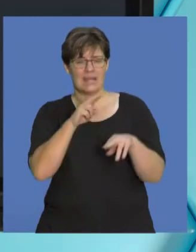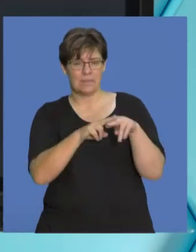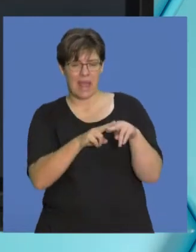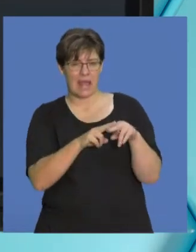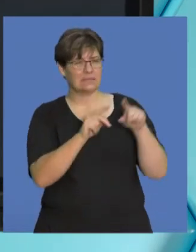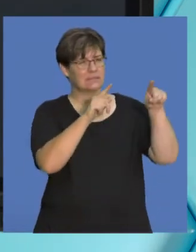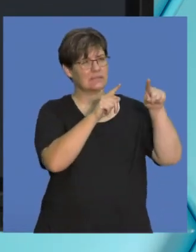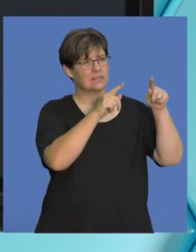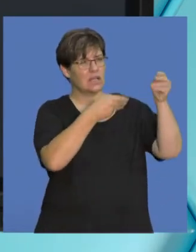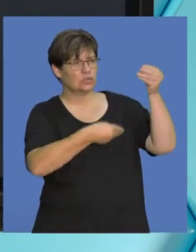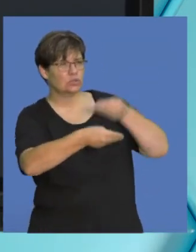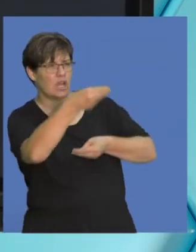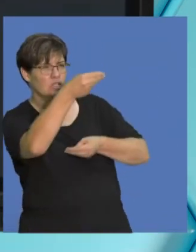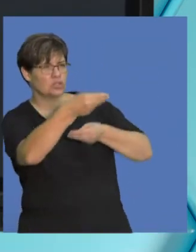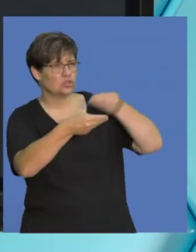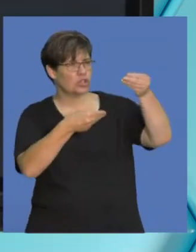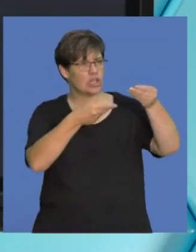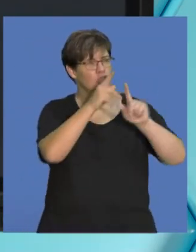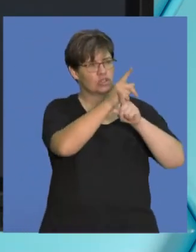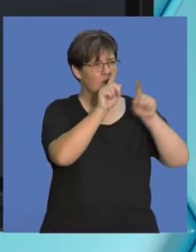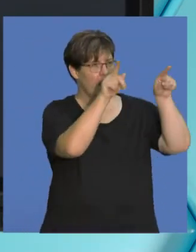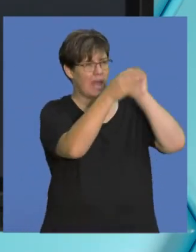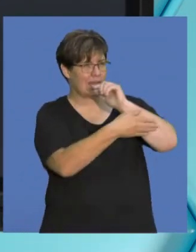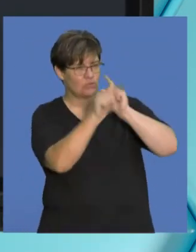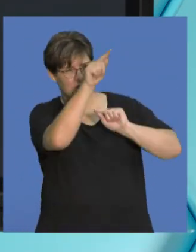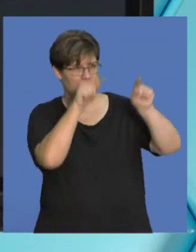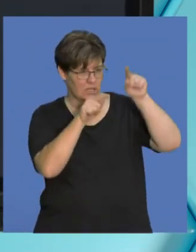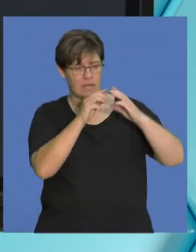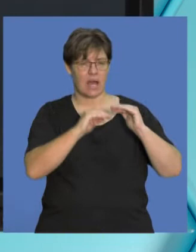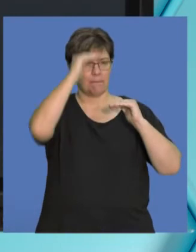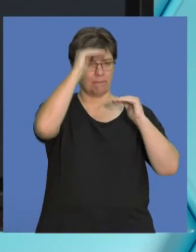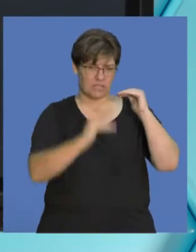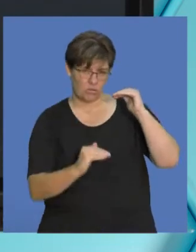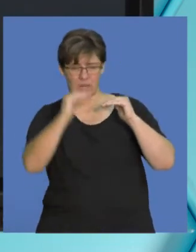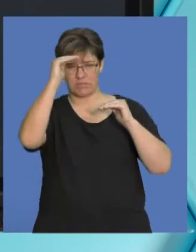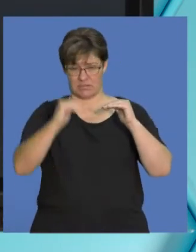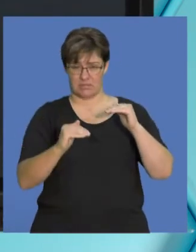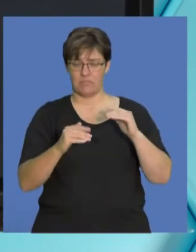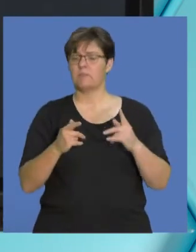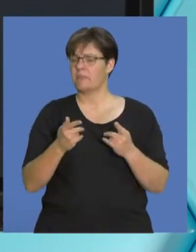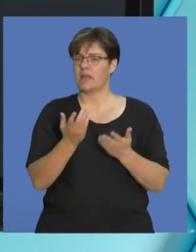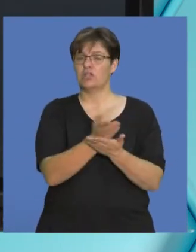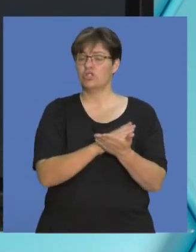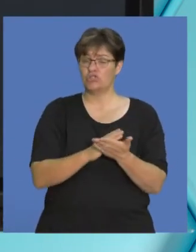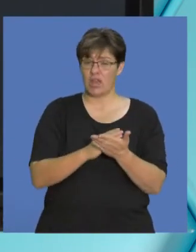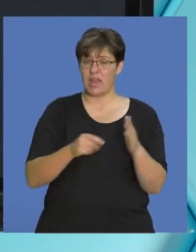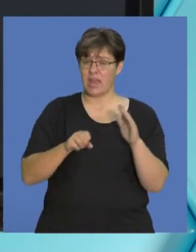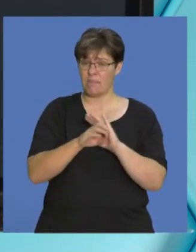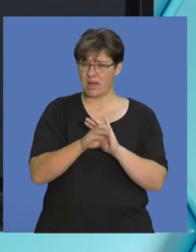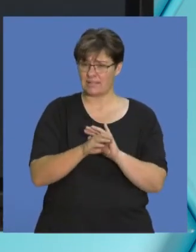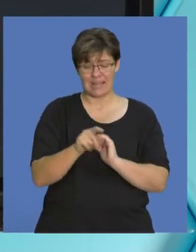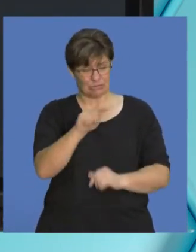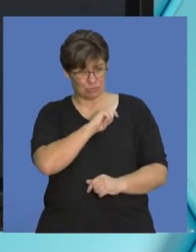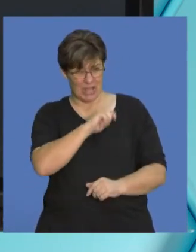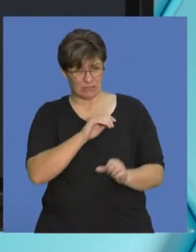and how sometimes it fluctuates, at times it goes down and all of that. So the share market is not really that much of a